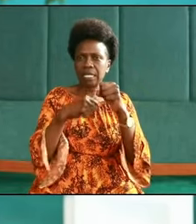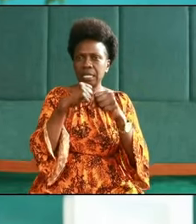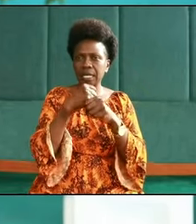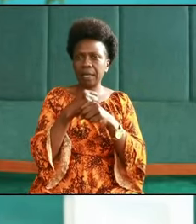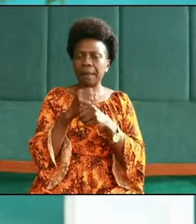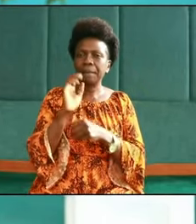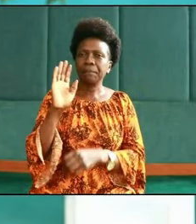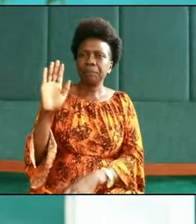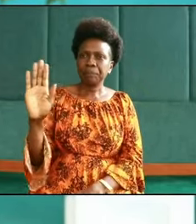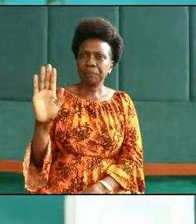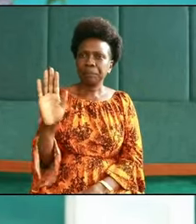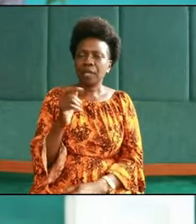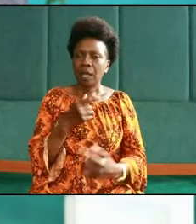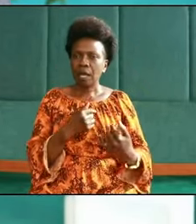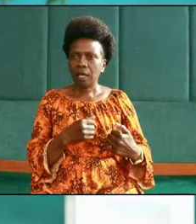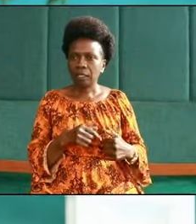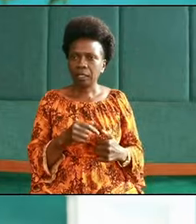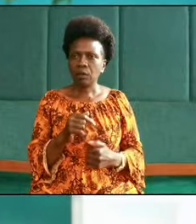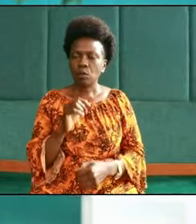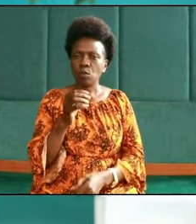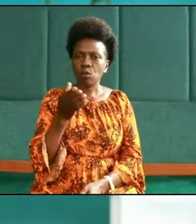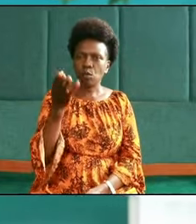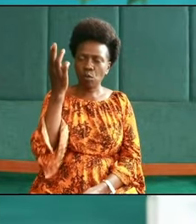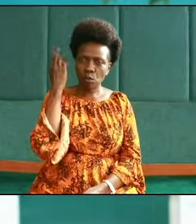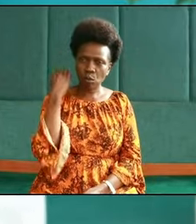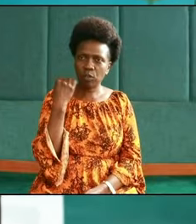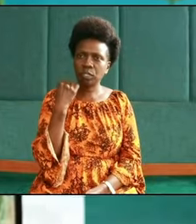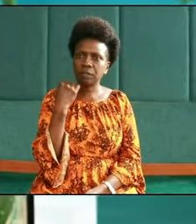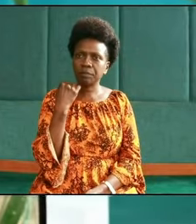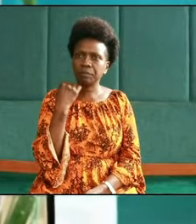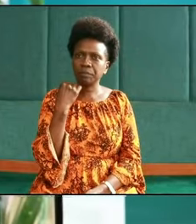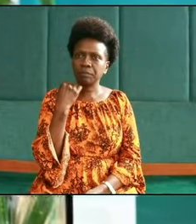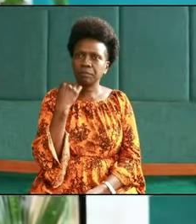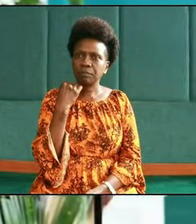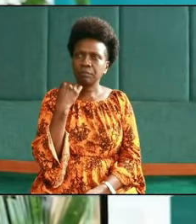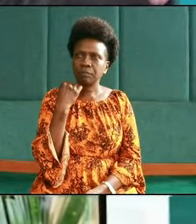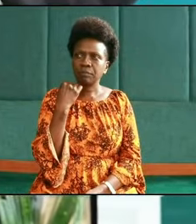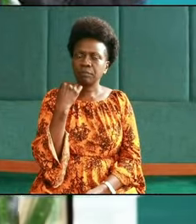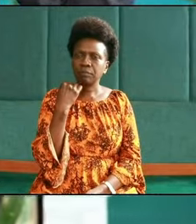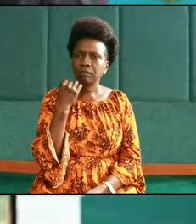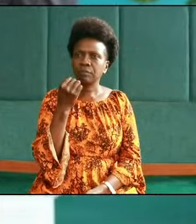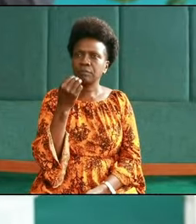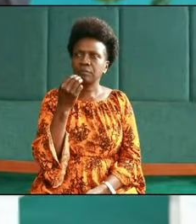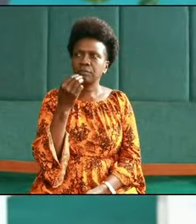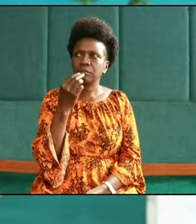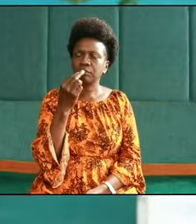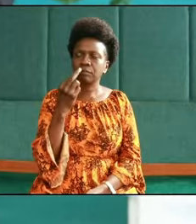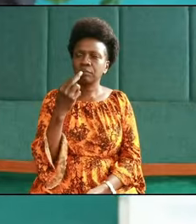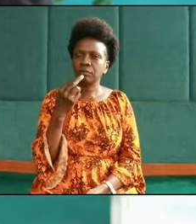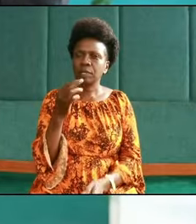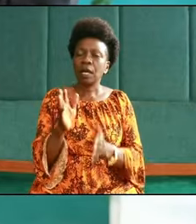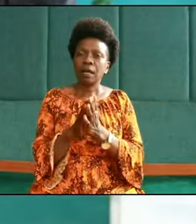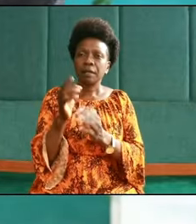my heart was, and my mind was led, and